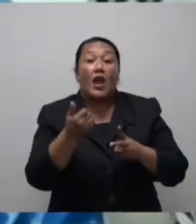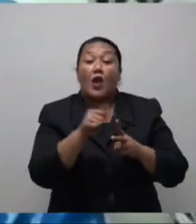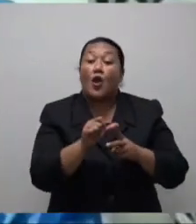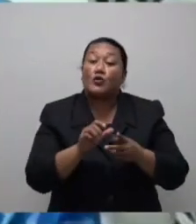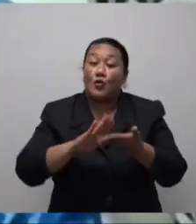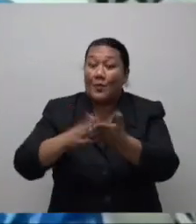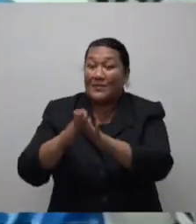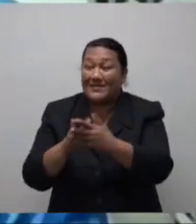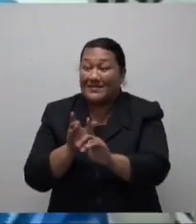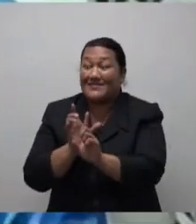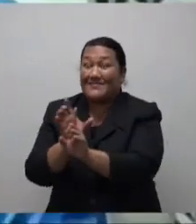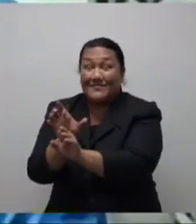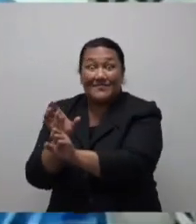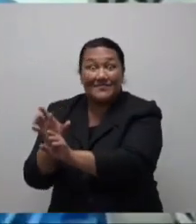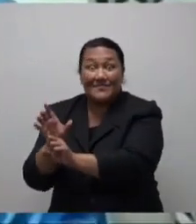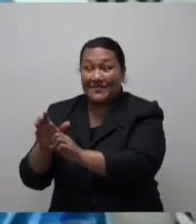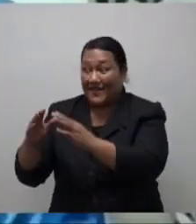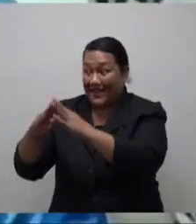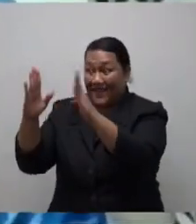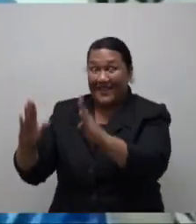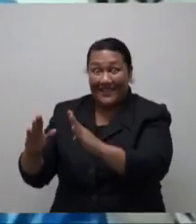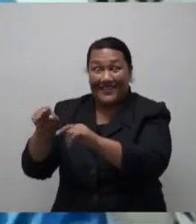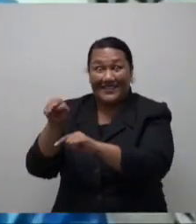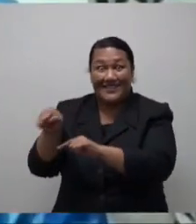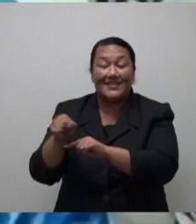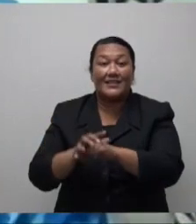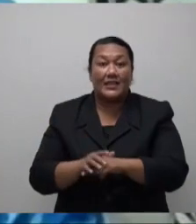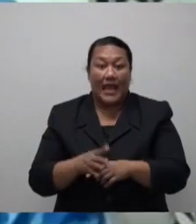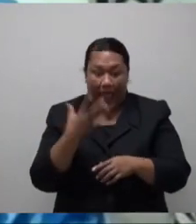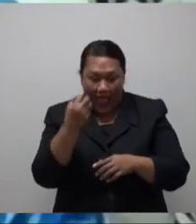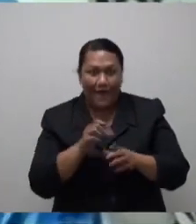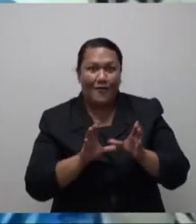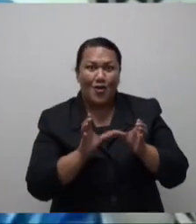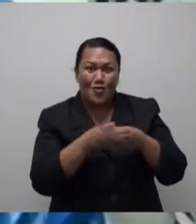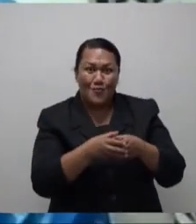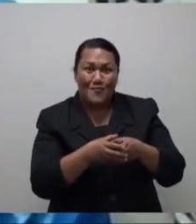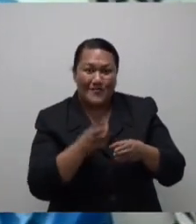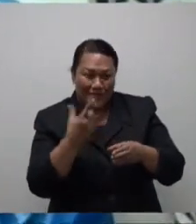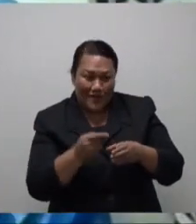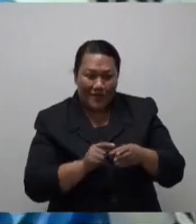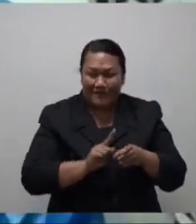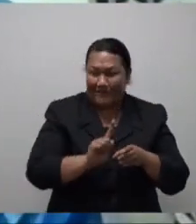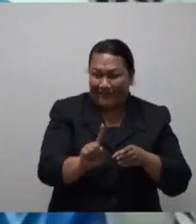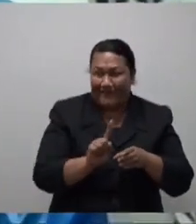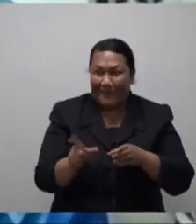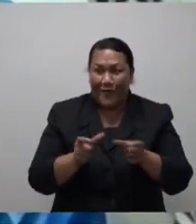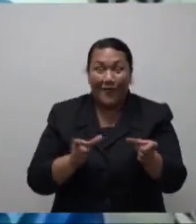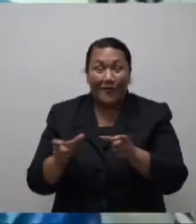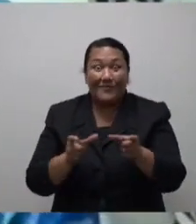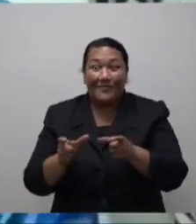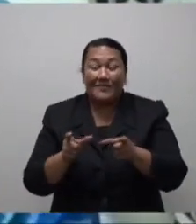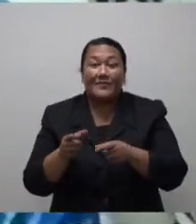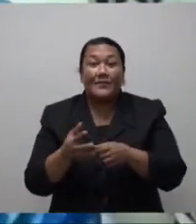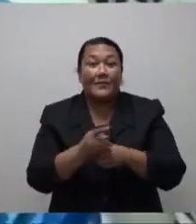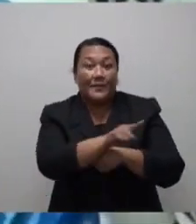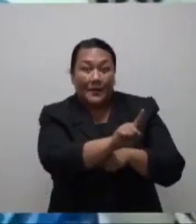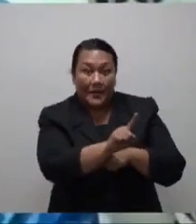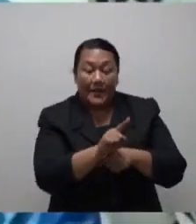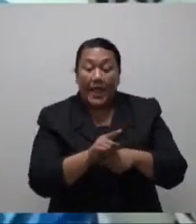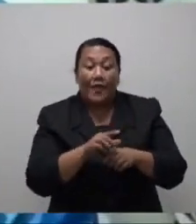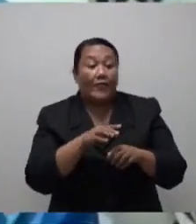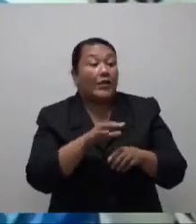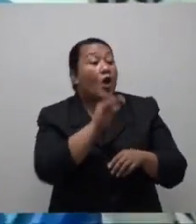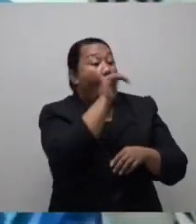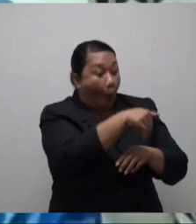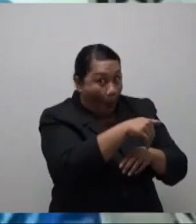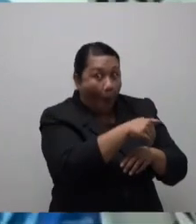isolation facilities. There is a group that's looked after in our home isolation, under our home isolation